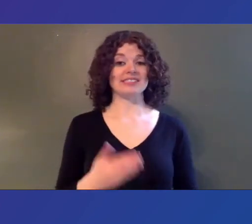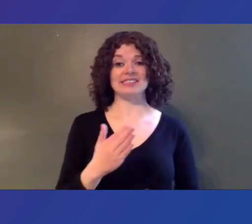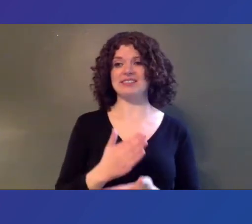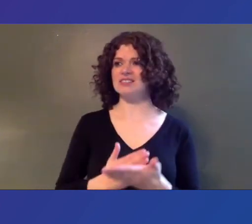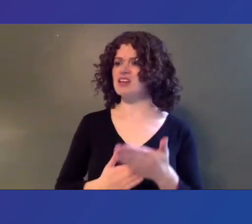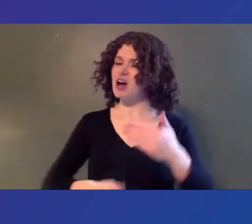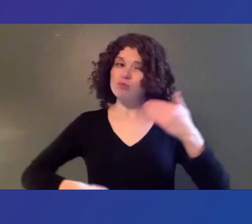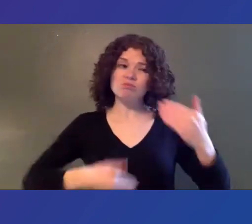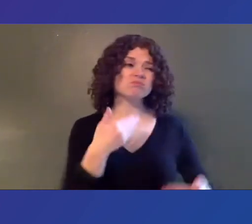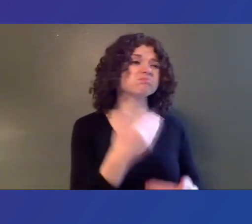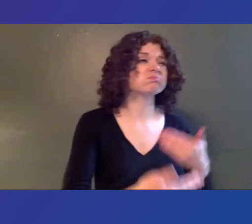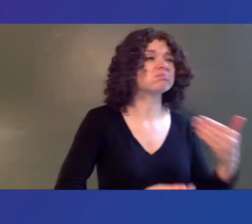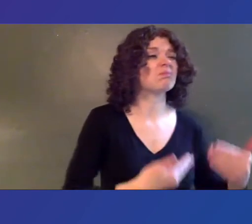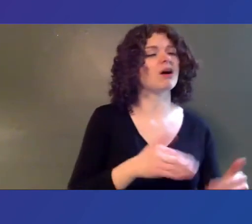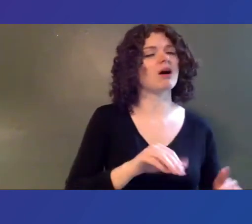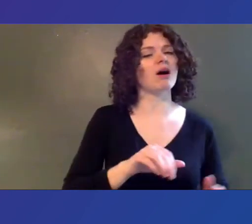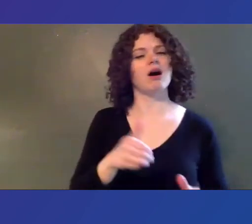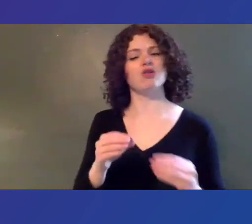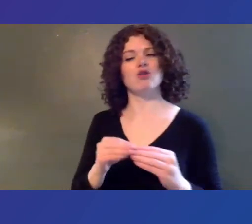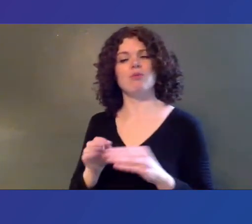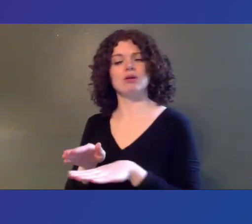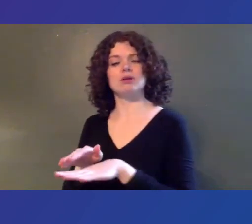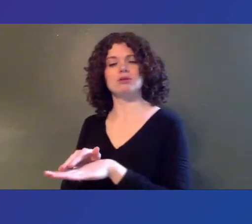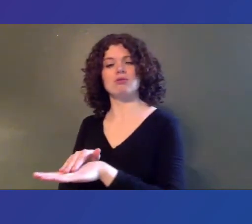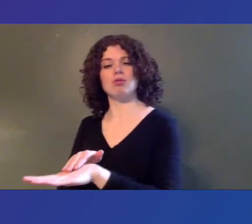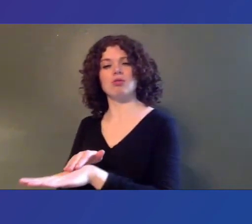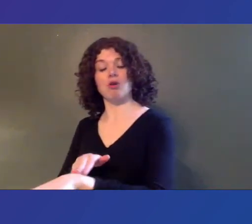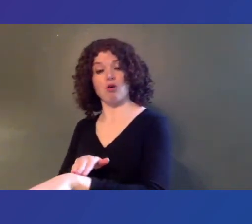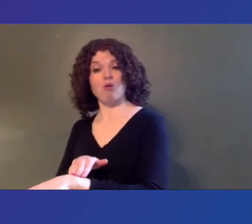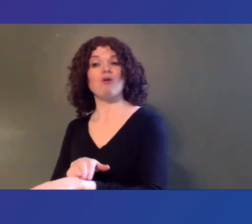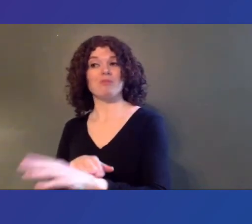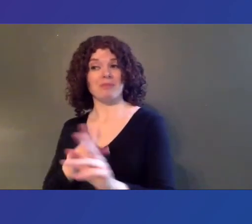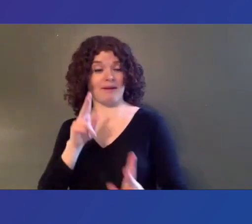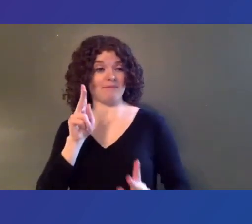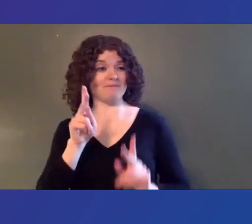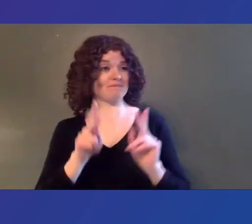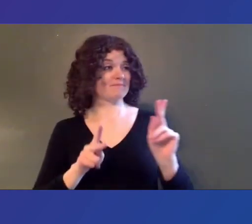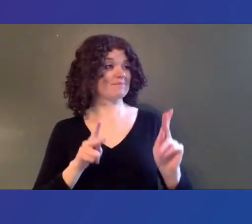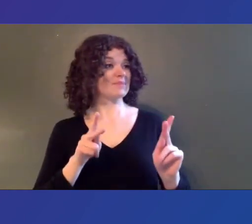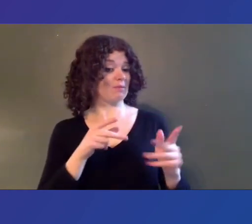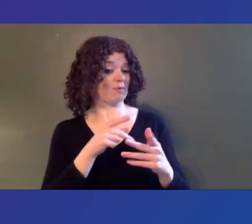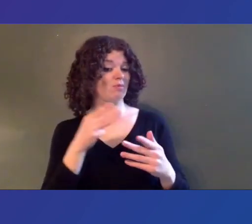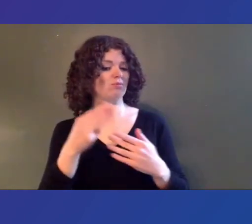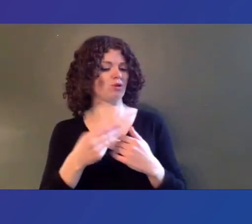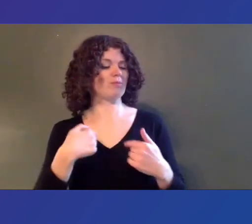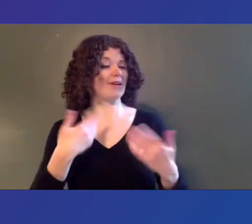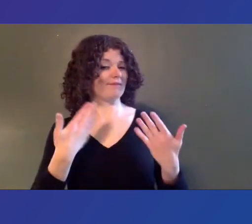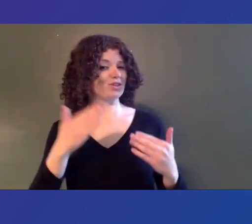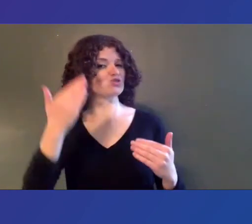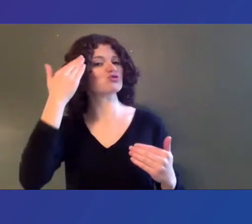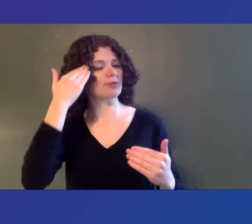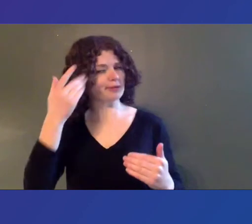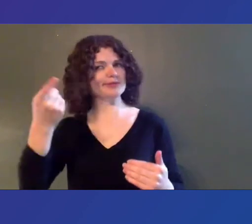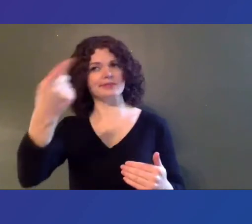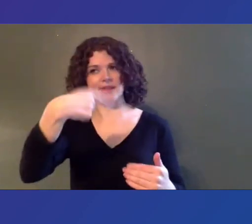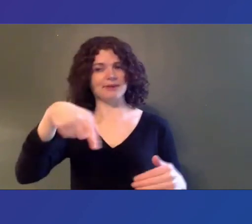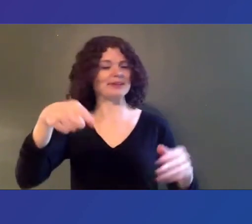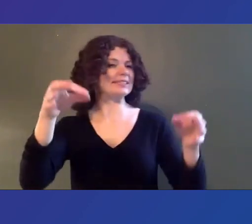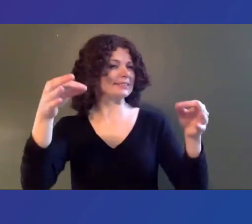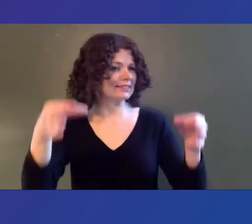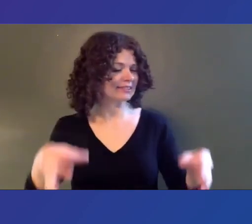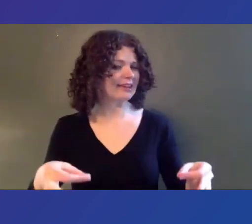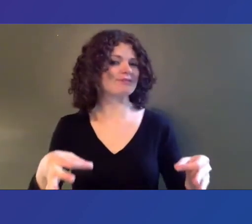others, but certainly the ones that I'm close to, I know that they're certainly doing that.